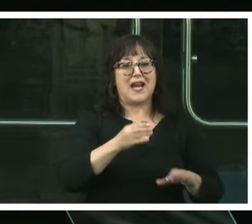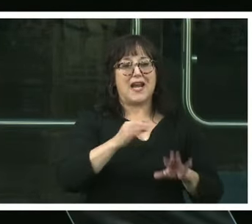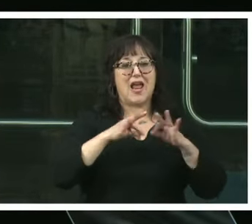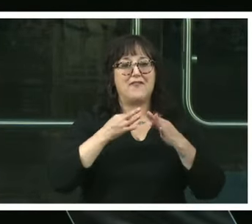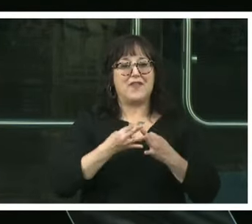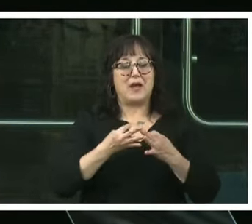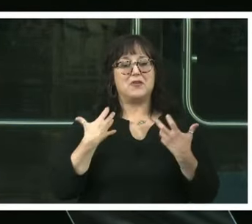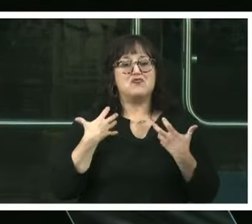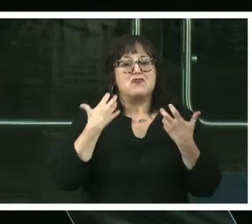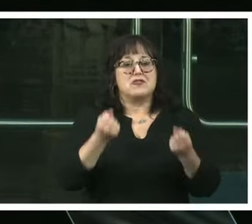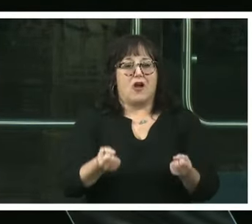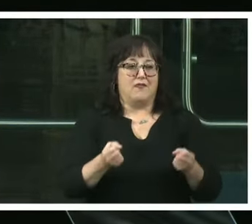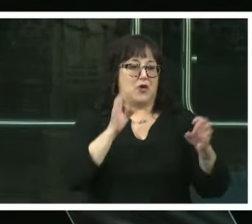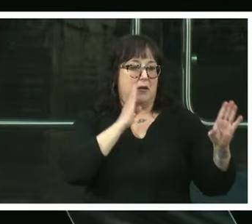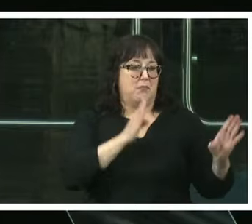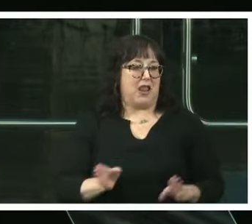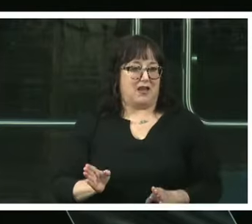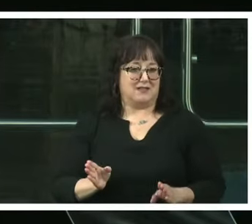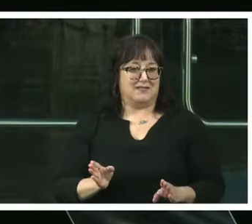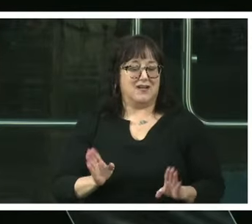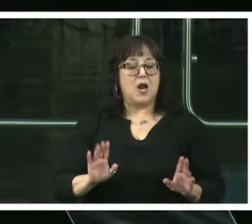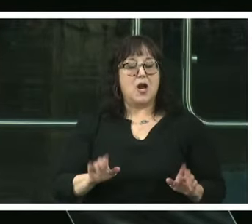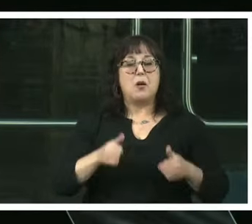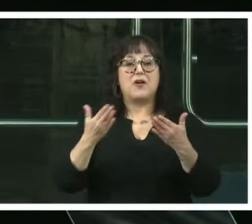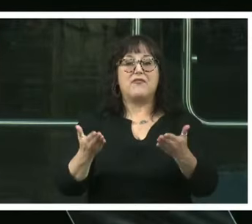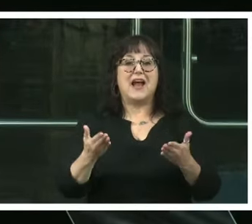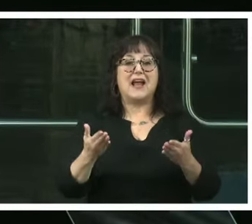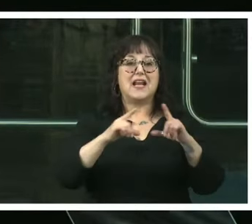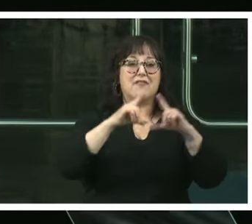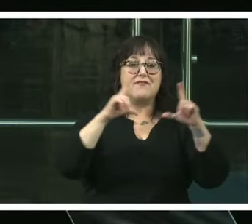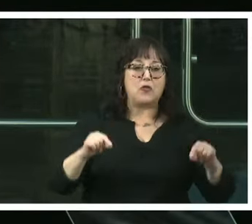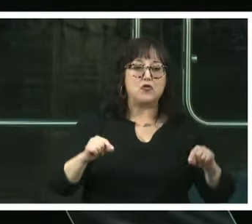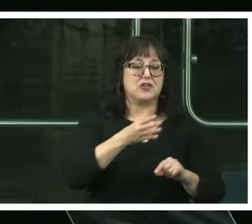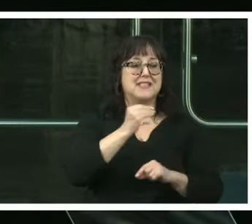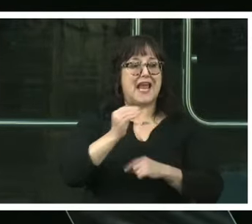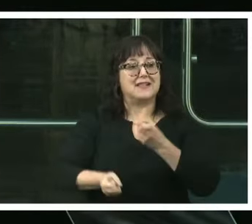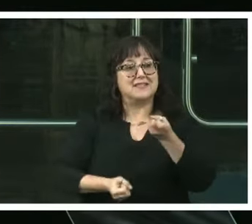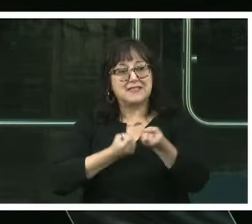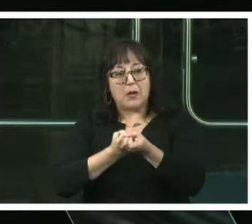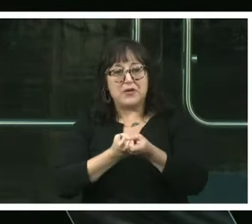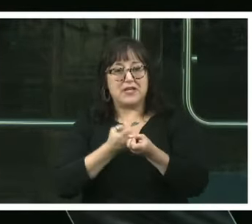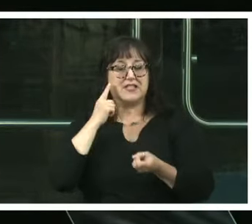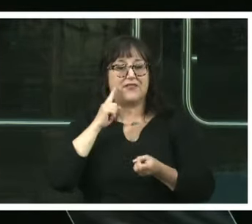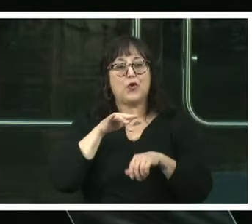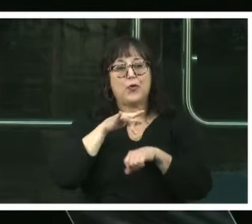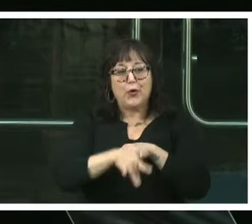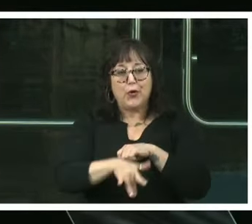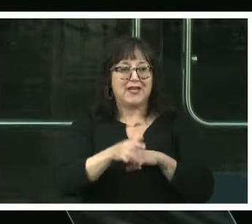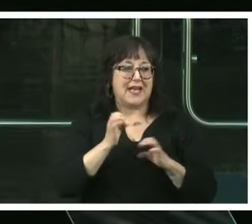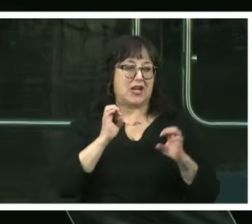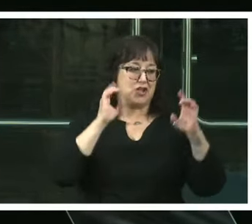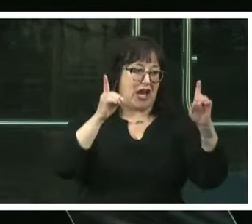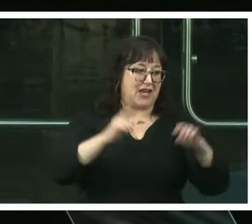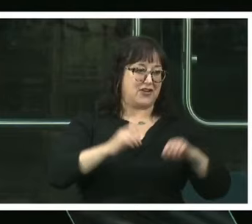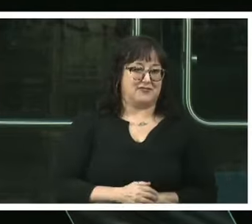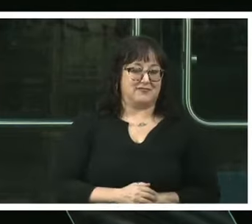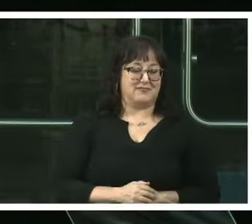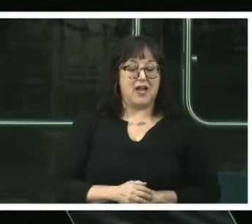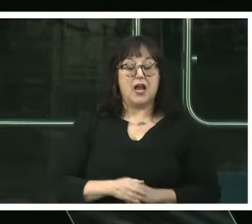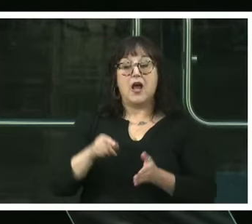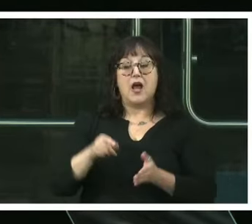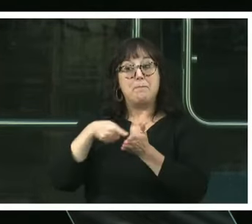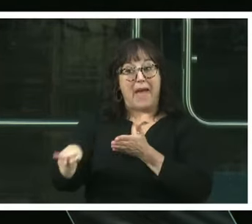Family Recovery Plan, providing vouchers and subsidies for early education, paying early